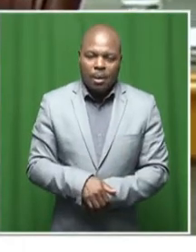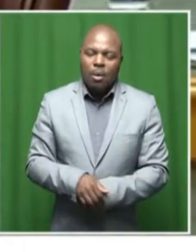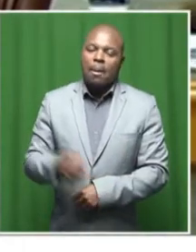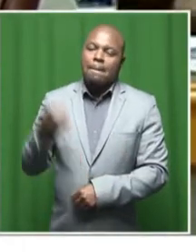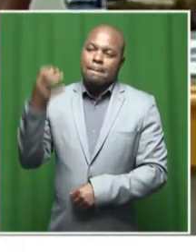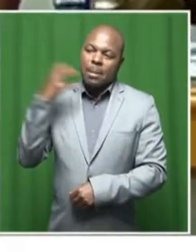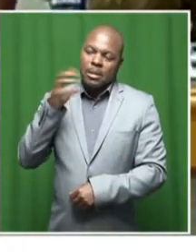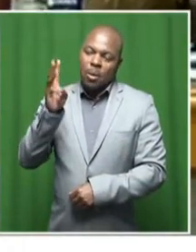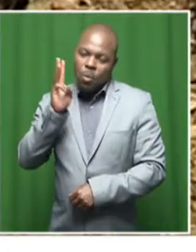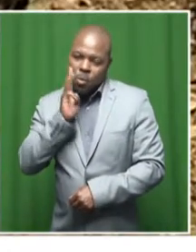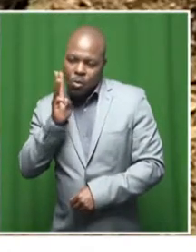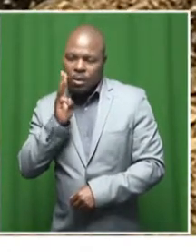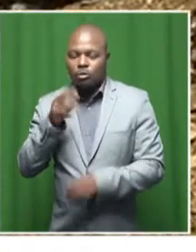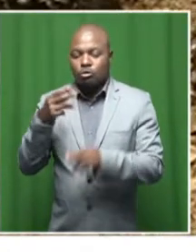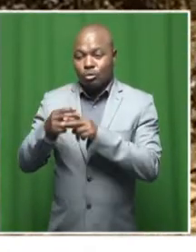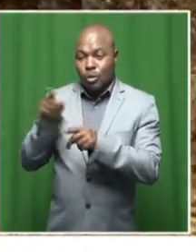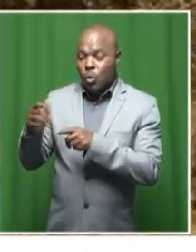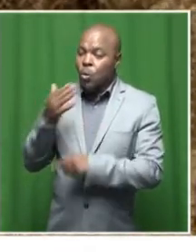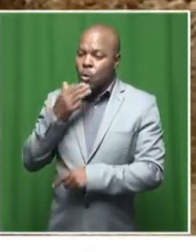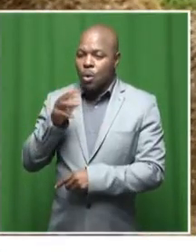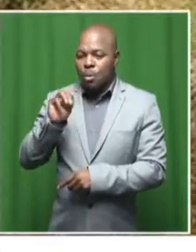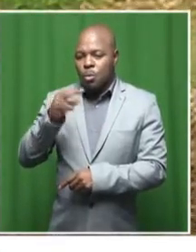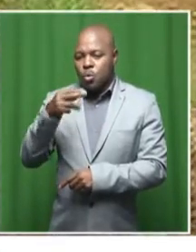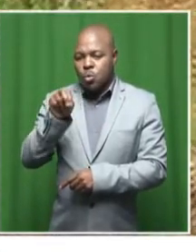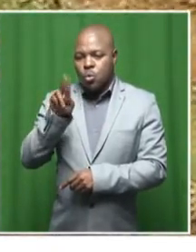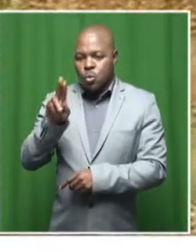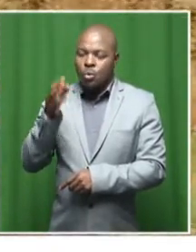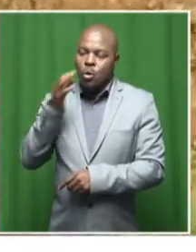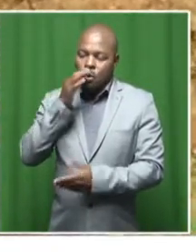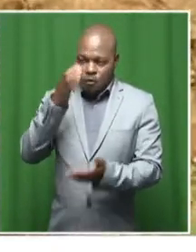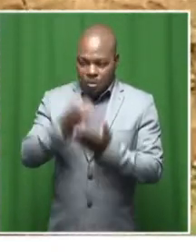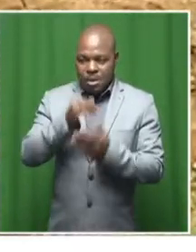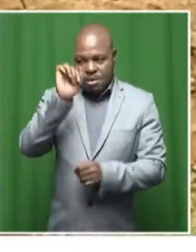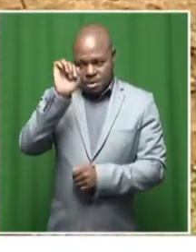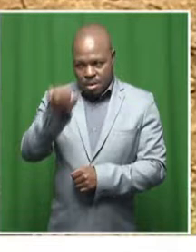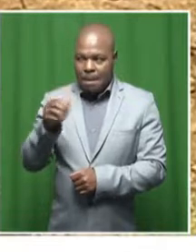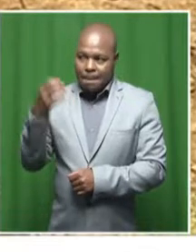Minister, Senzo Mchunu, has confirmed the minister will embark on